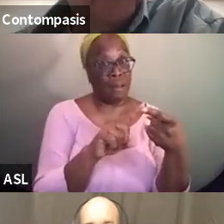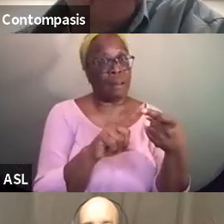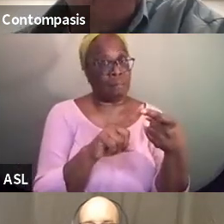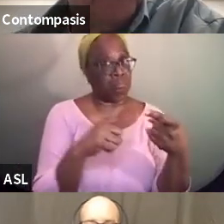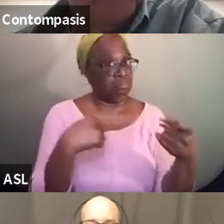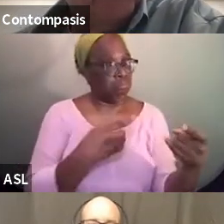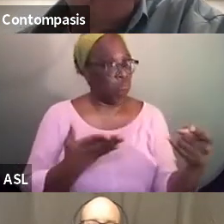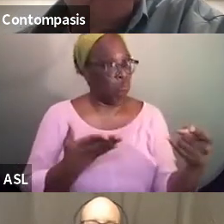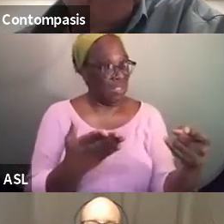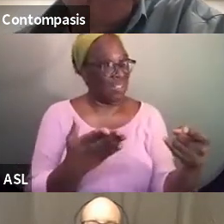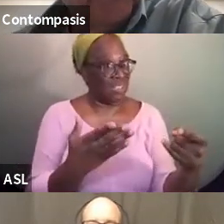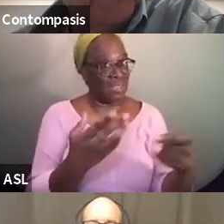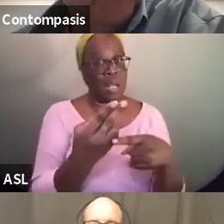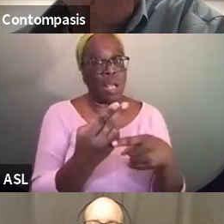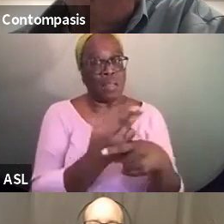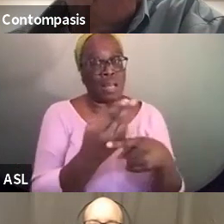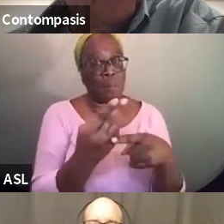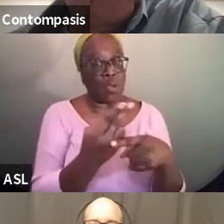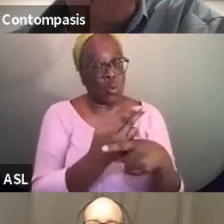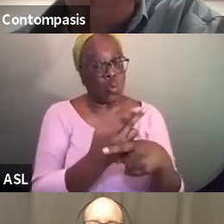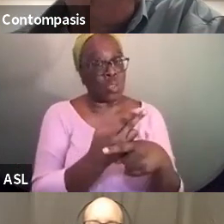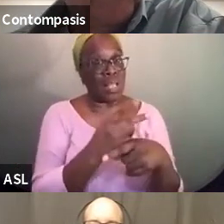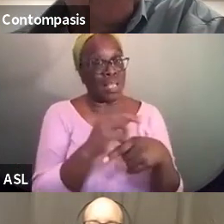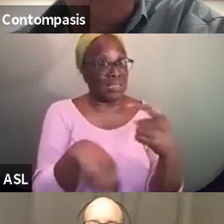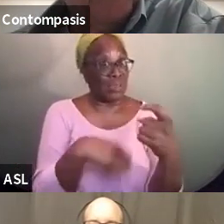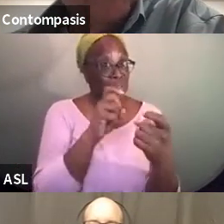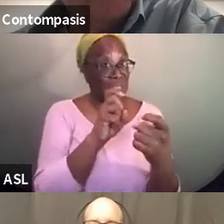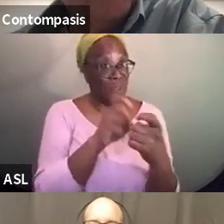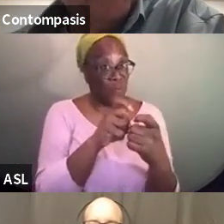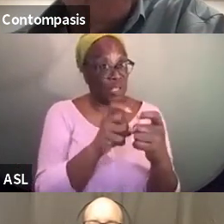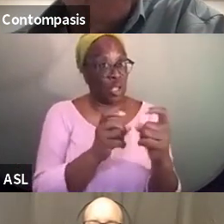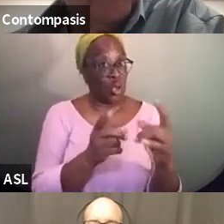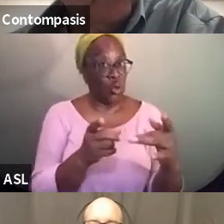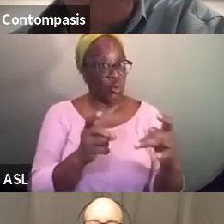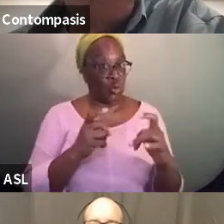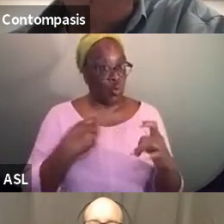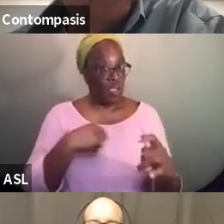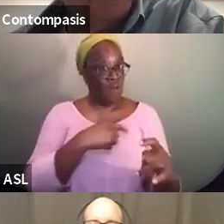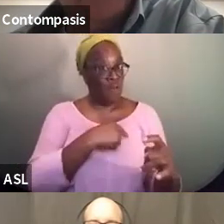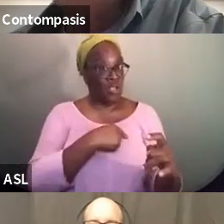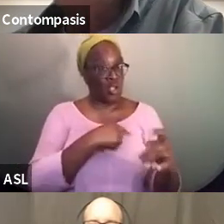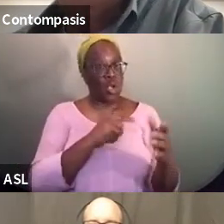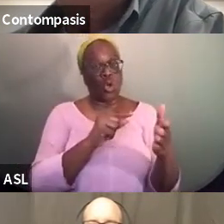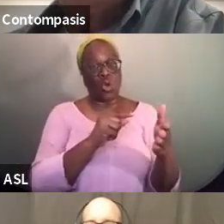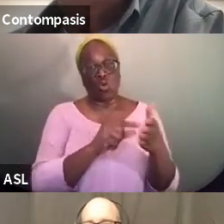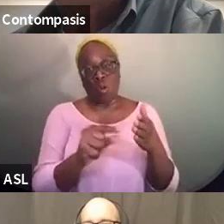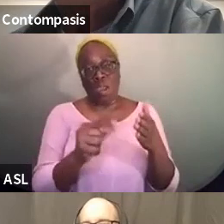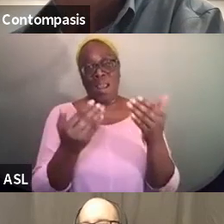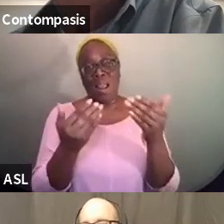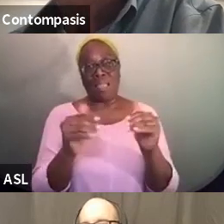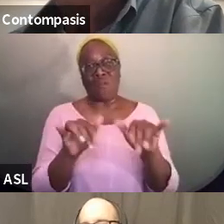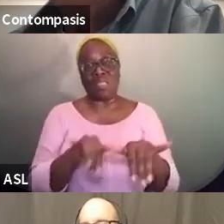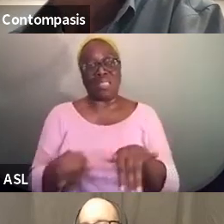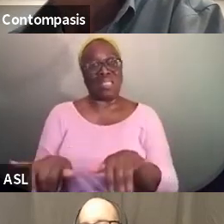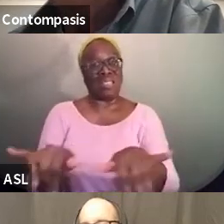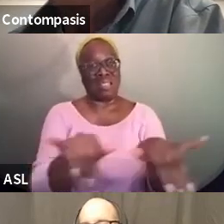suggested, that it be used specifically to give us grade level standards for an absolute